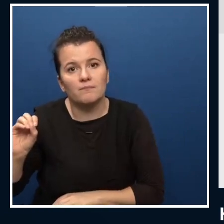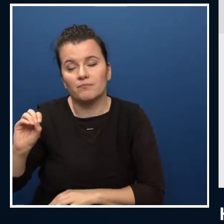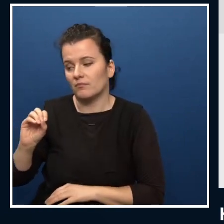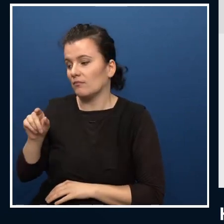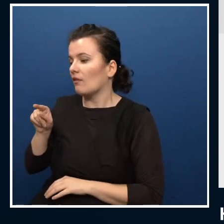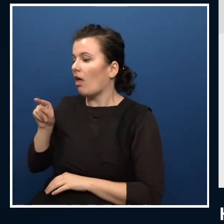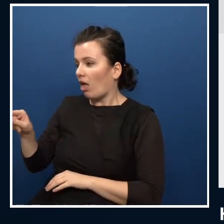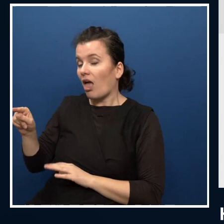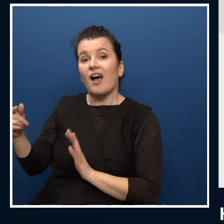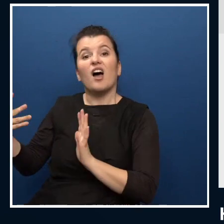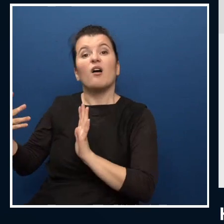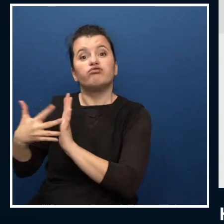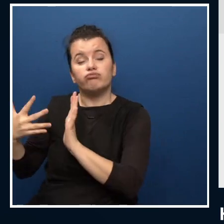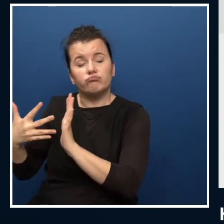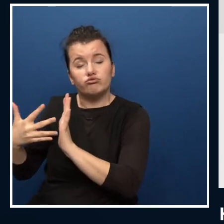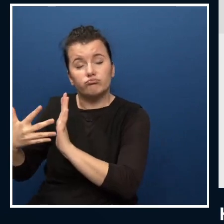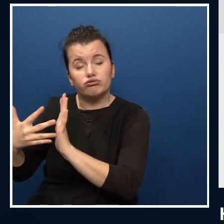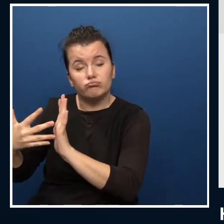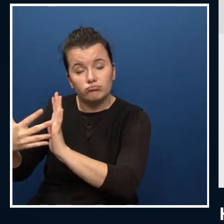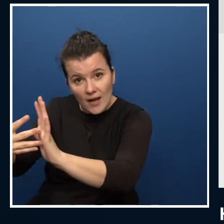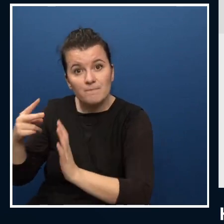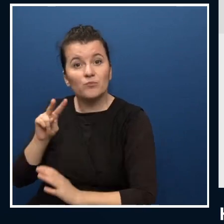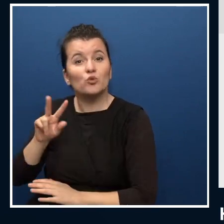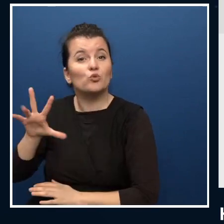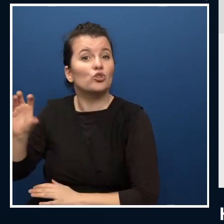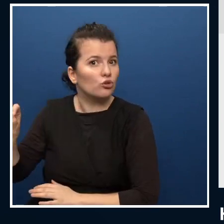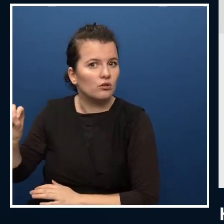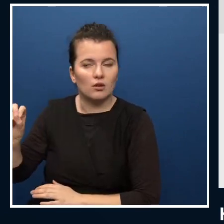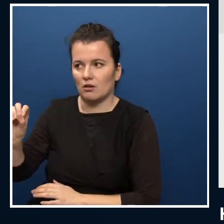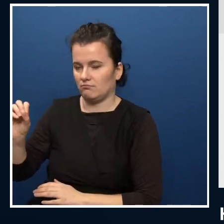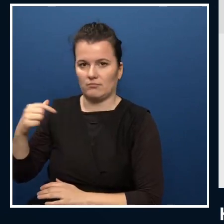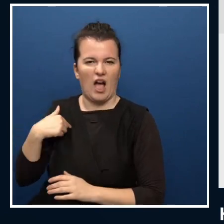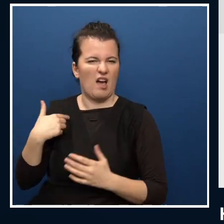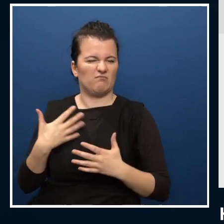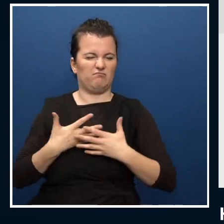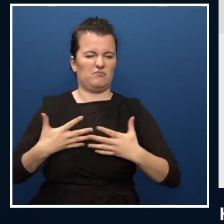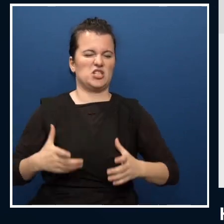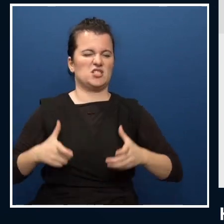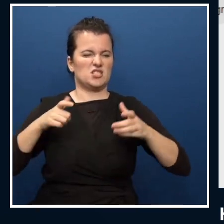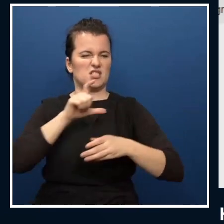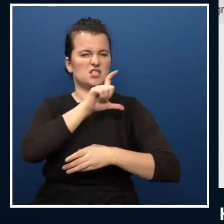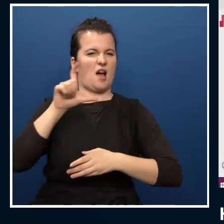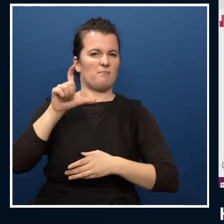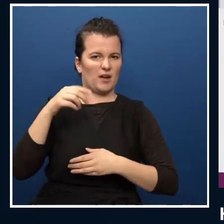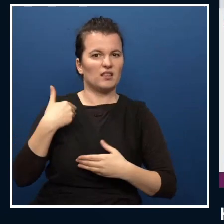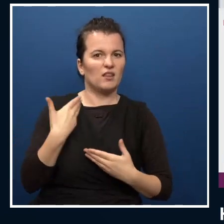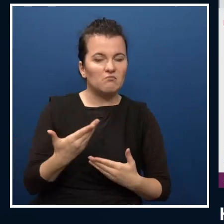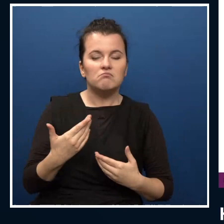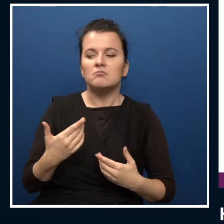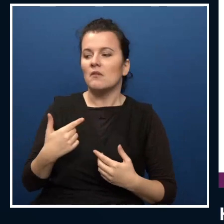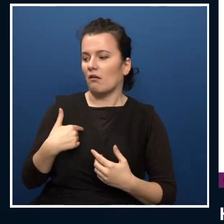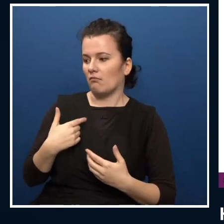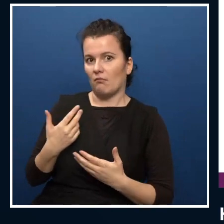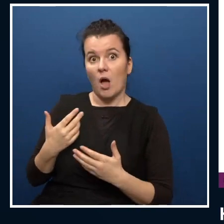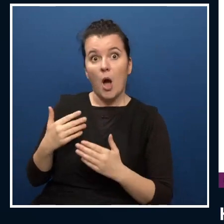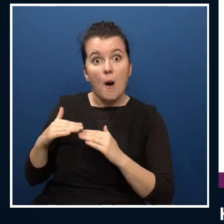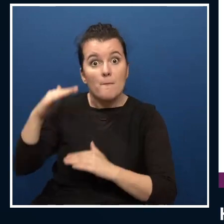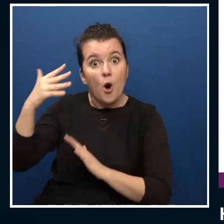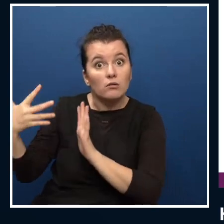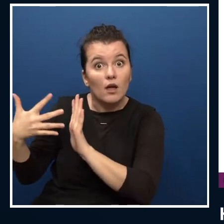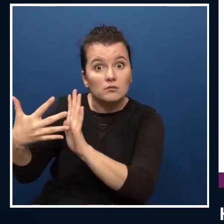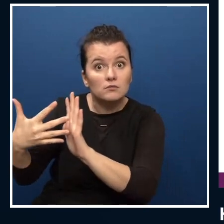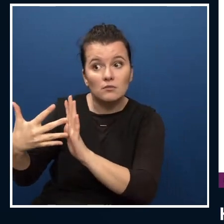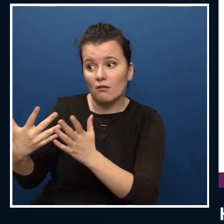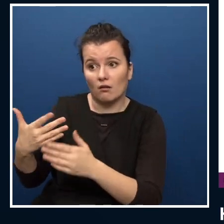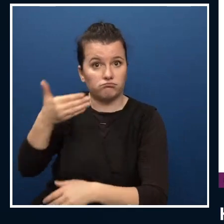had 2,300 tests, if I was a real company, the more tests I have, yeah, I'd probably blindly do